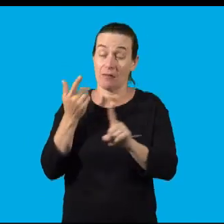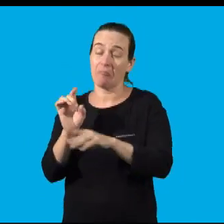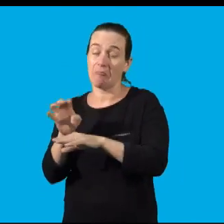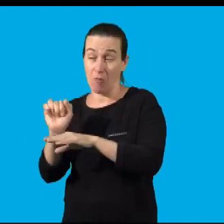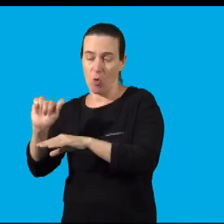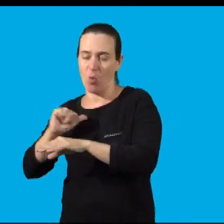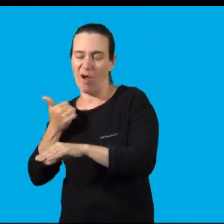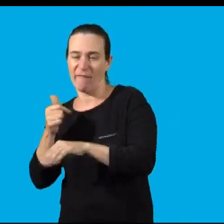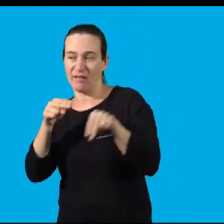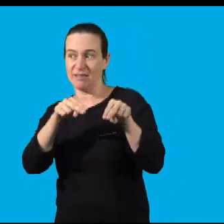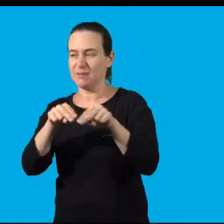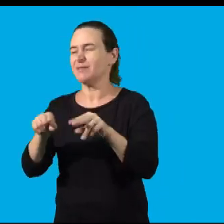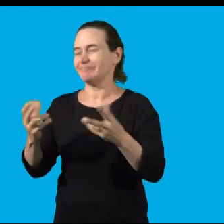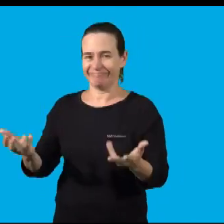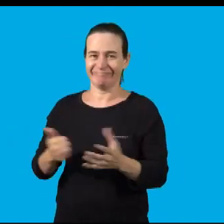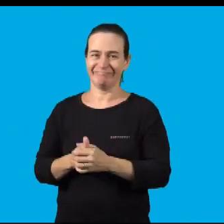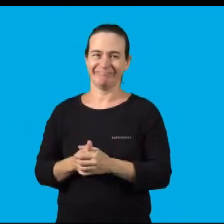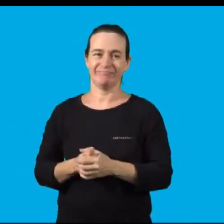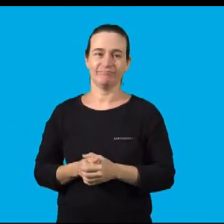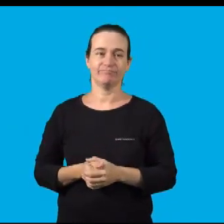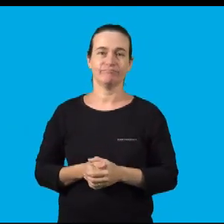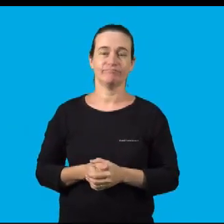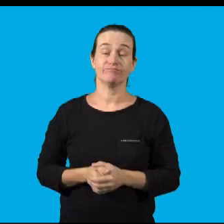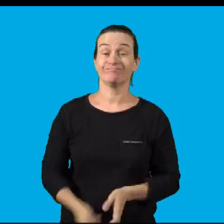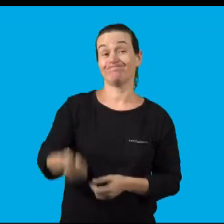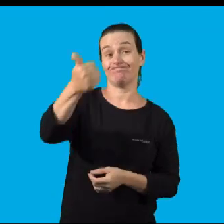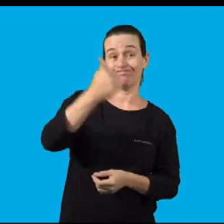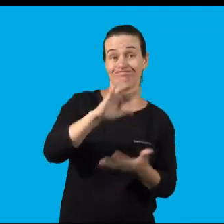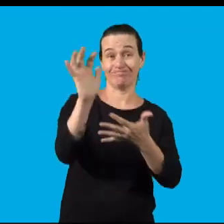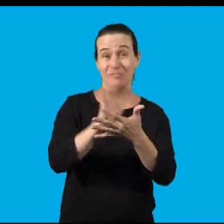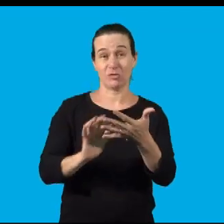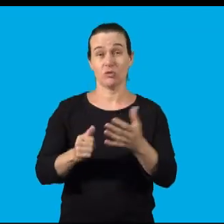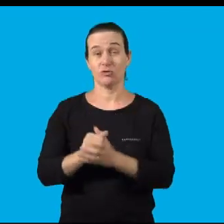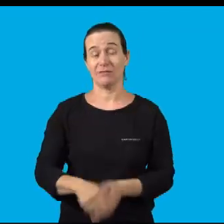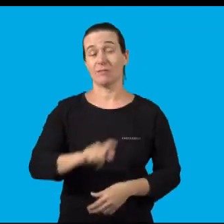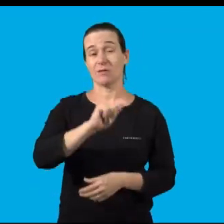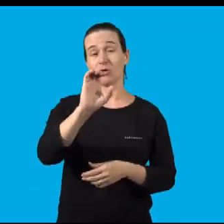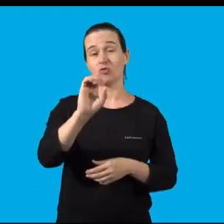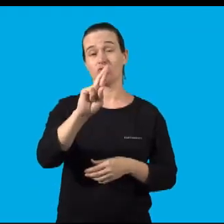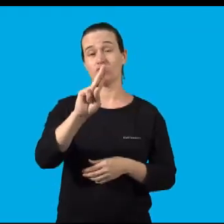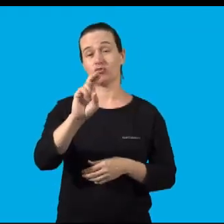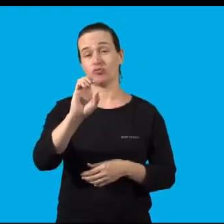Iago. Now, let's move to the witch trials in Salem, the Crucible.